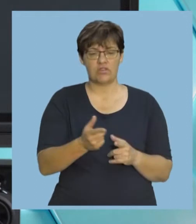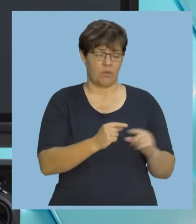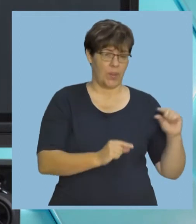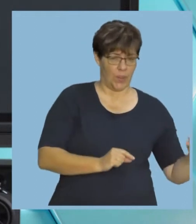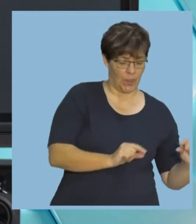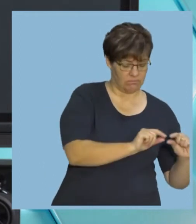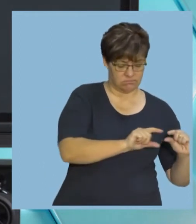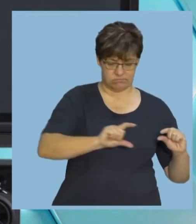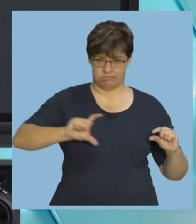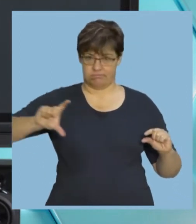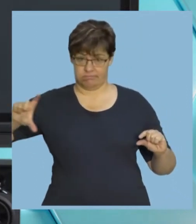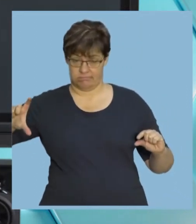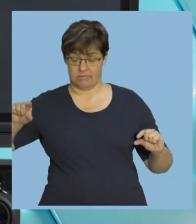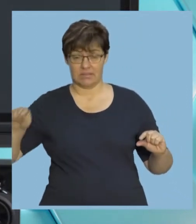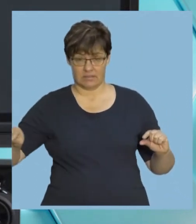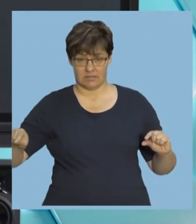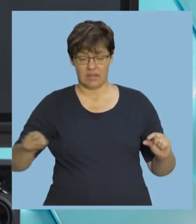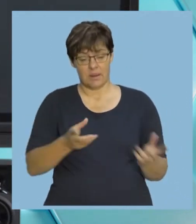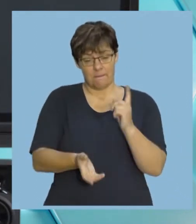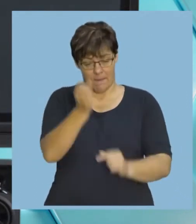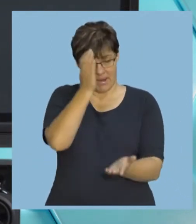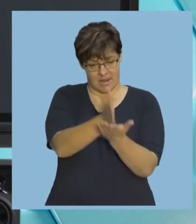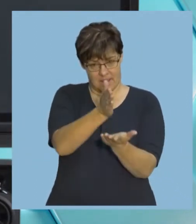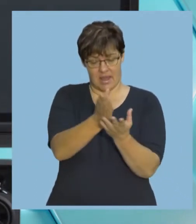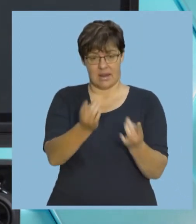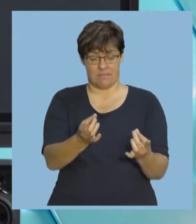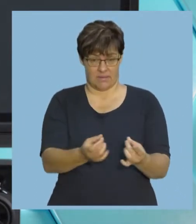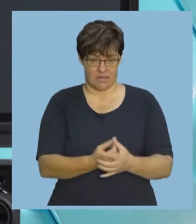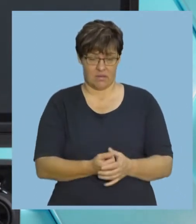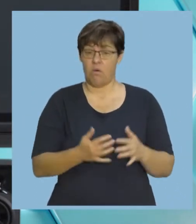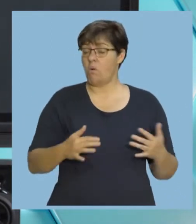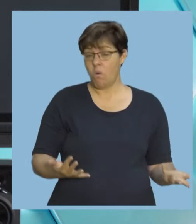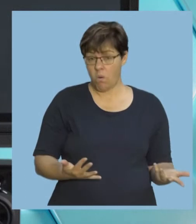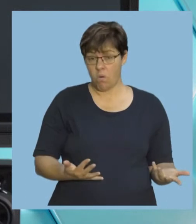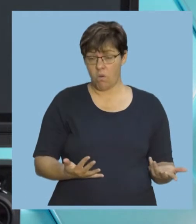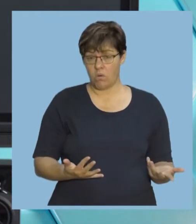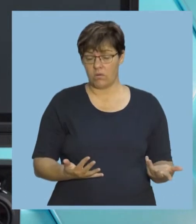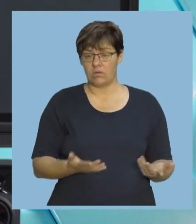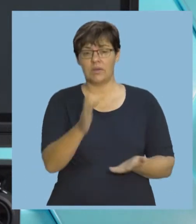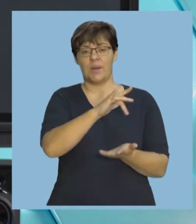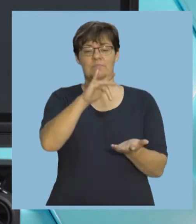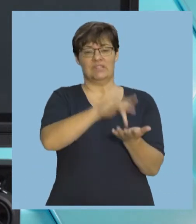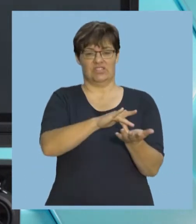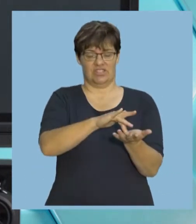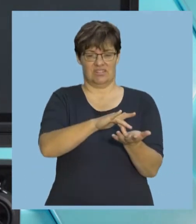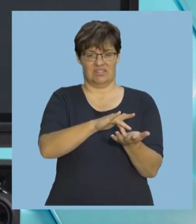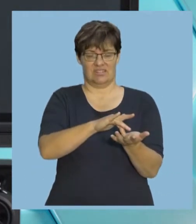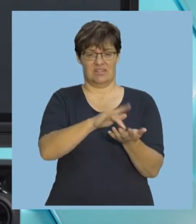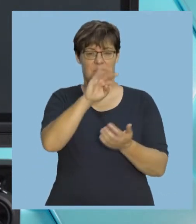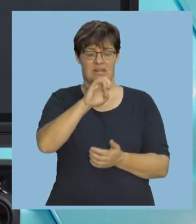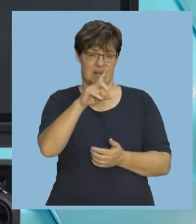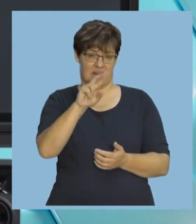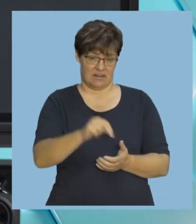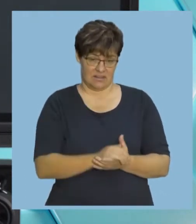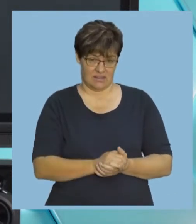can arrange your data from the smallest to the highest and find the middle number. Or what you can do, you find the position of the